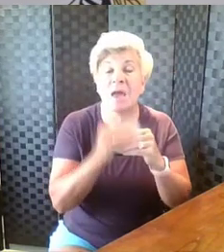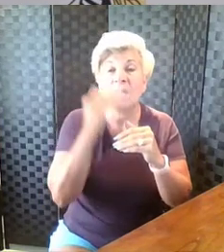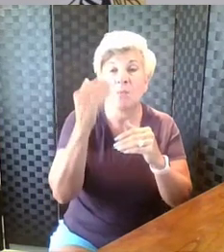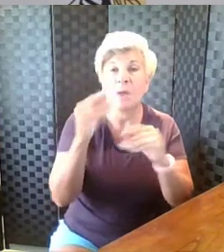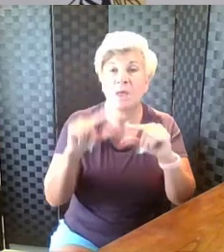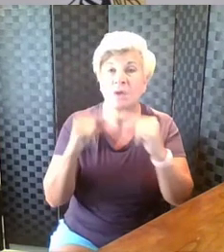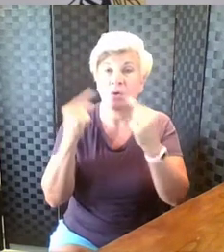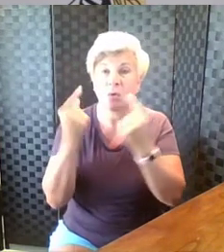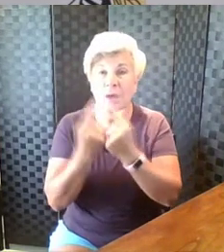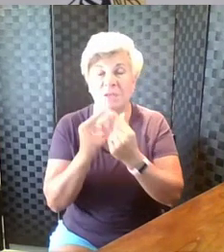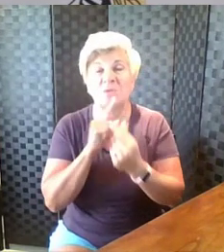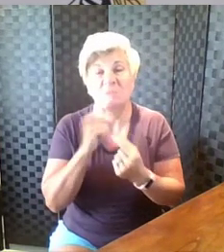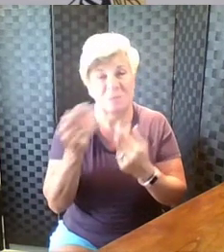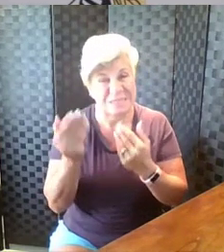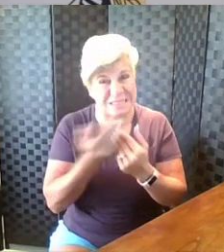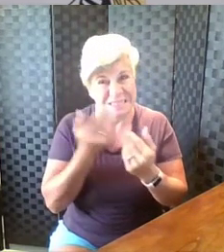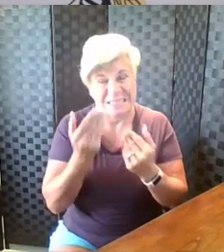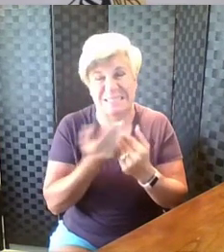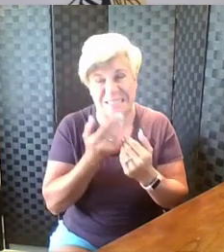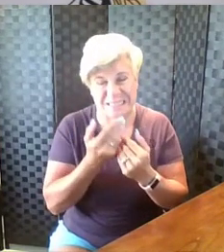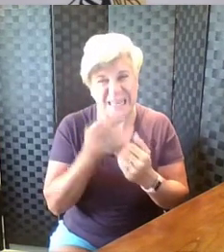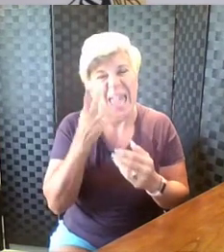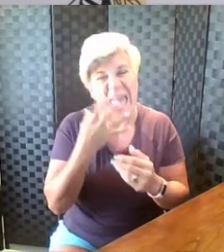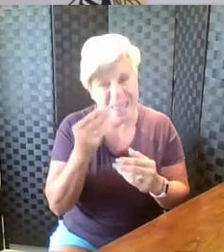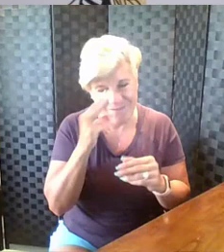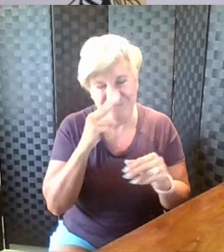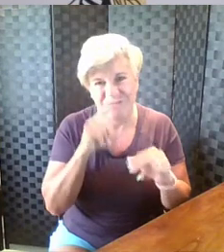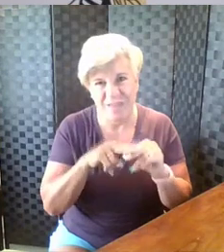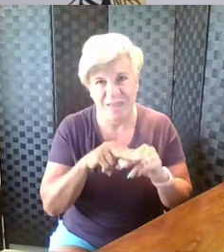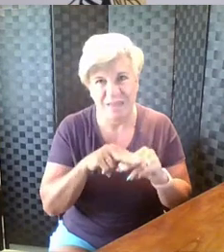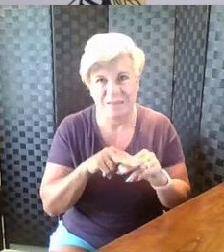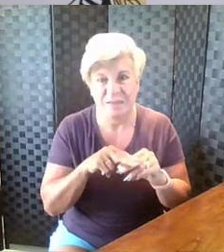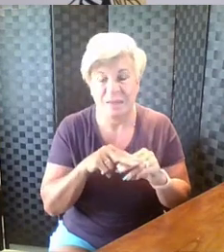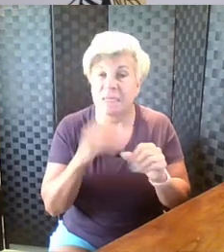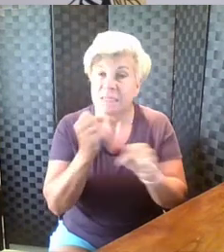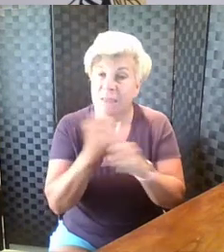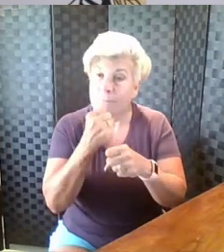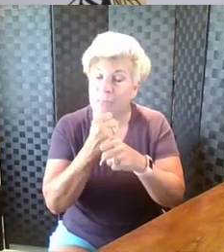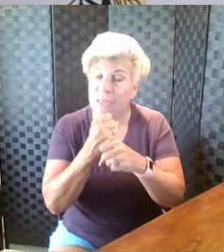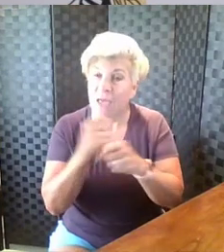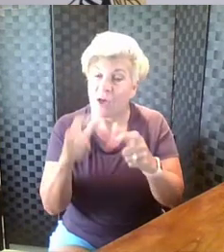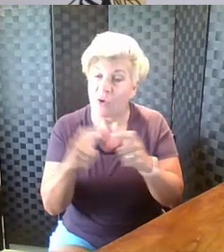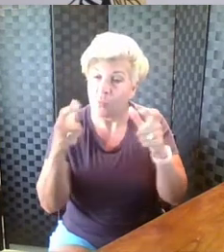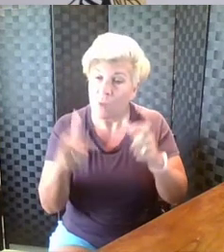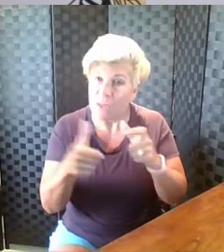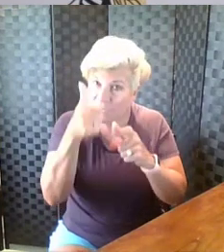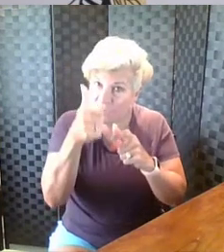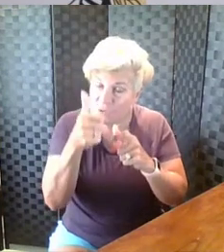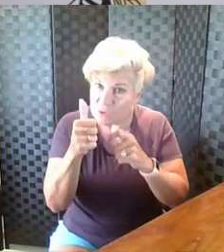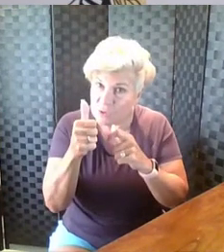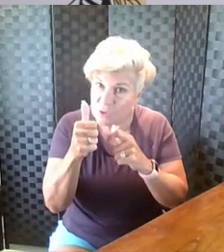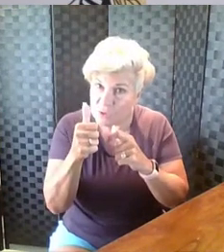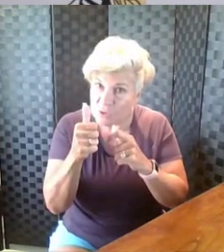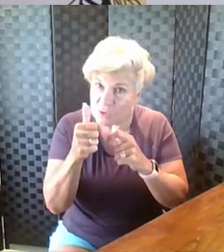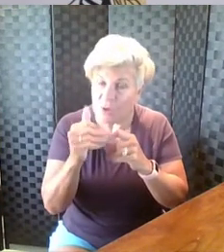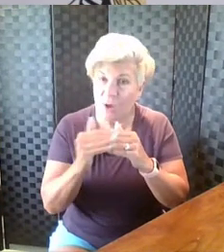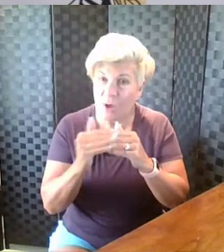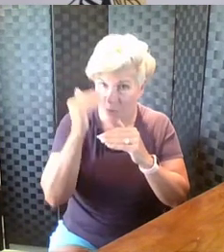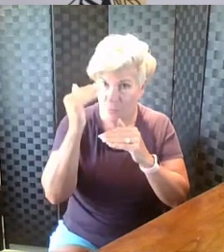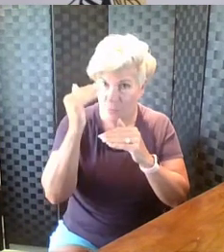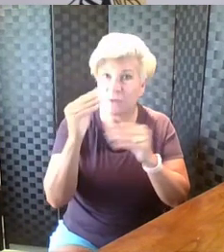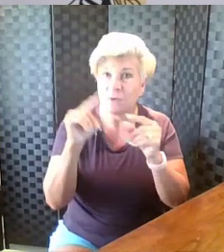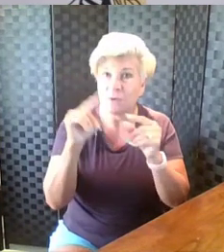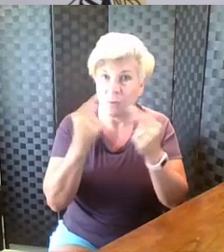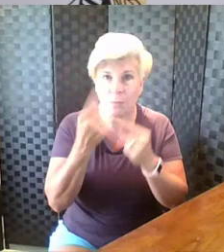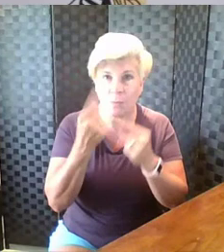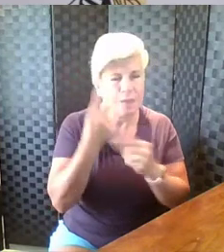super easy, and I think it's a lot of fun. So to build a greater group, we are going to look at how